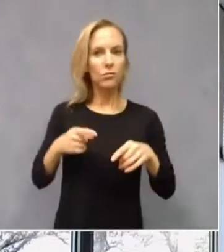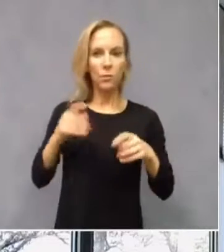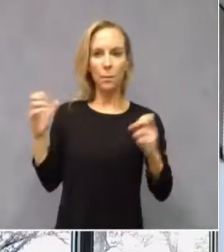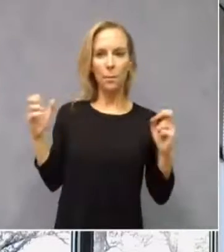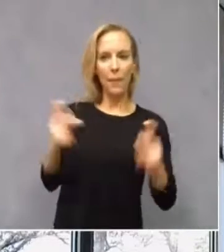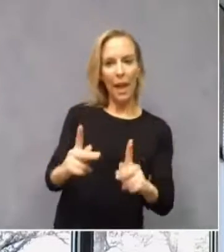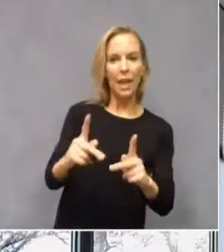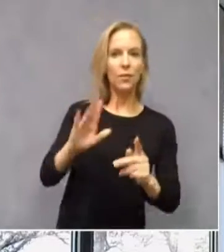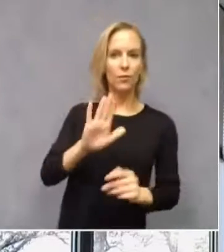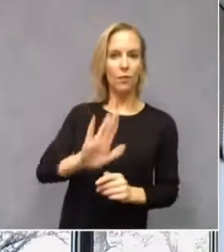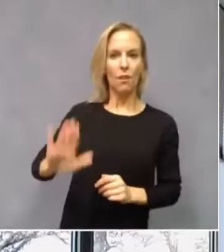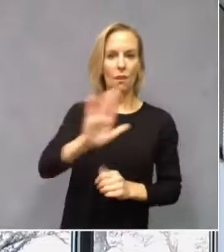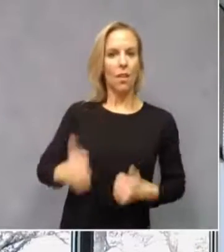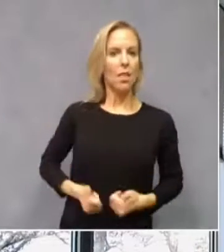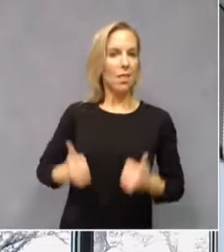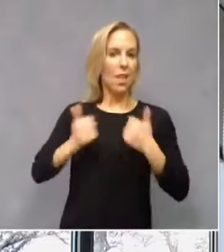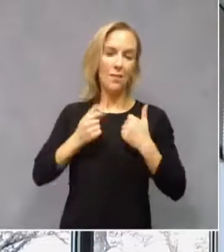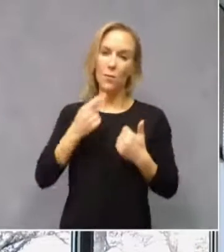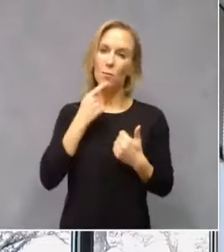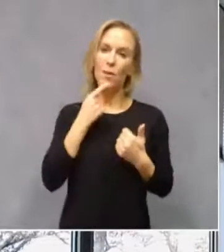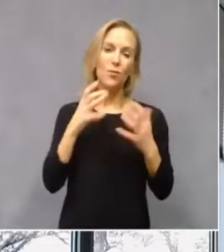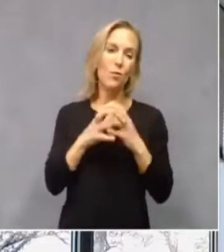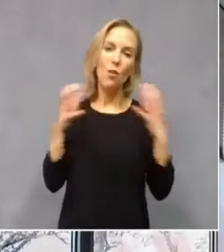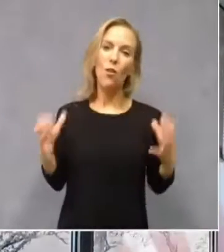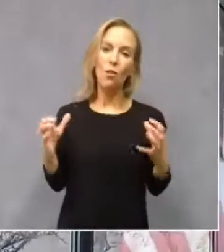much. Thank you very much. And Governor, back to you.